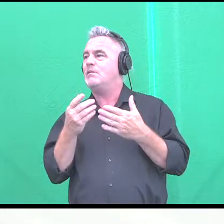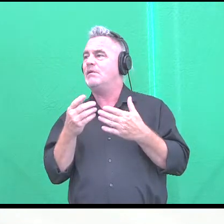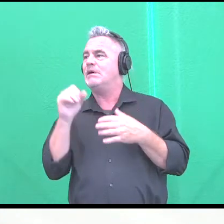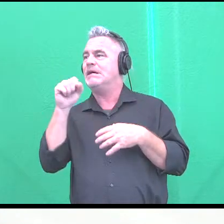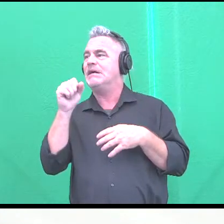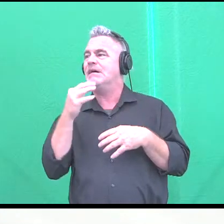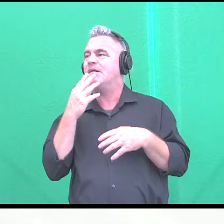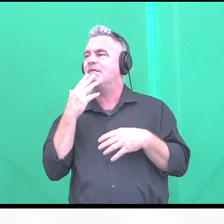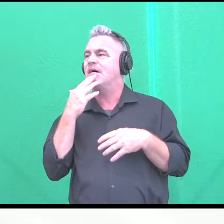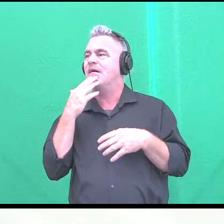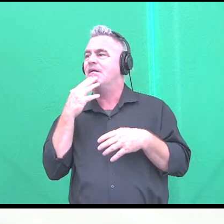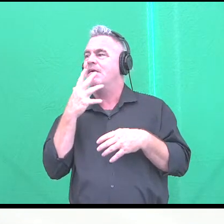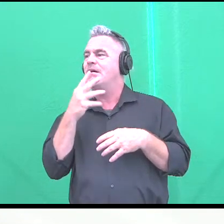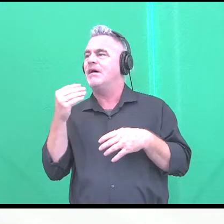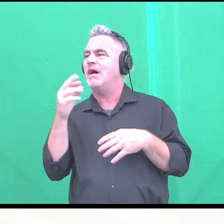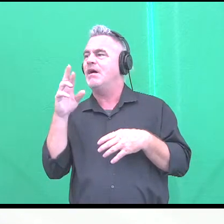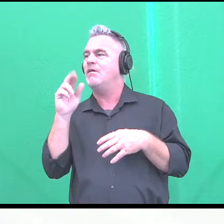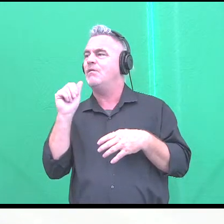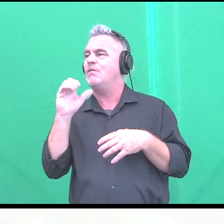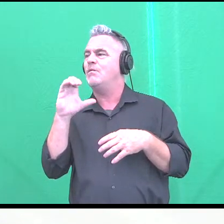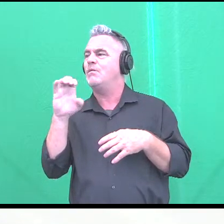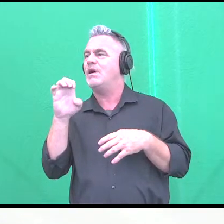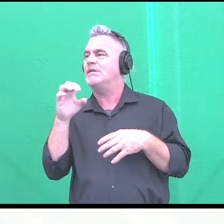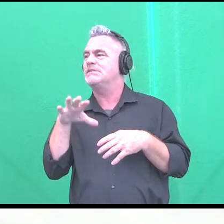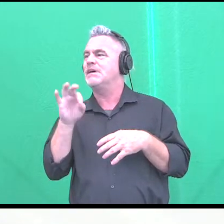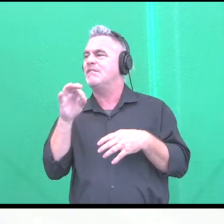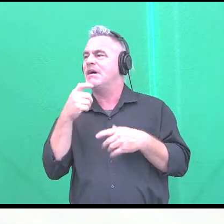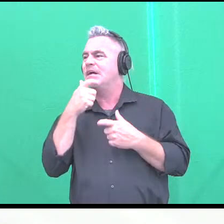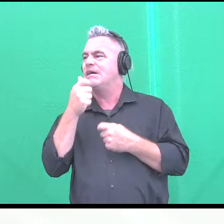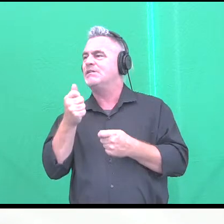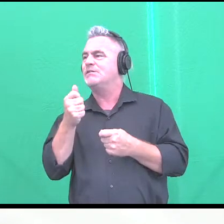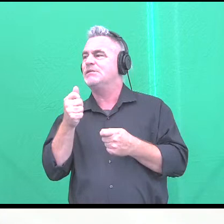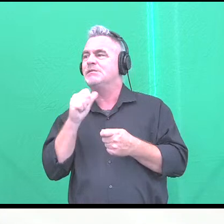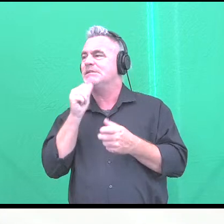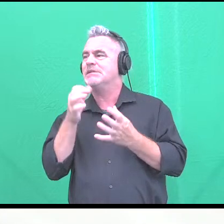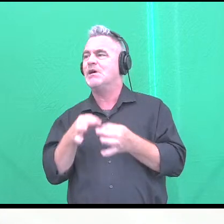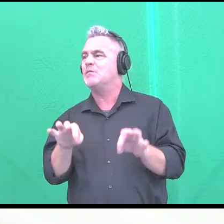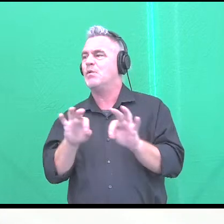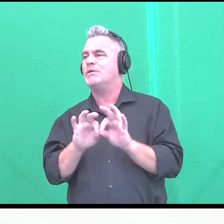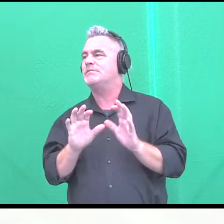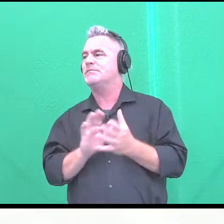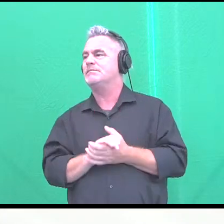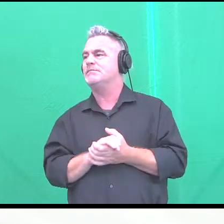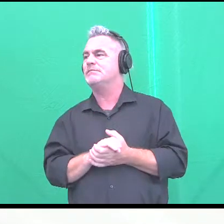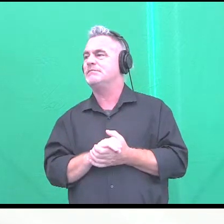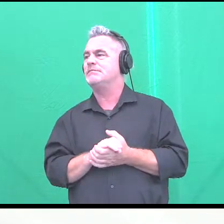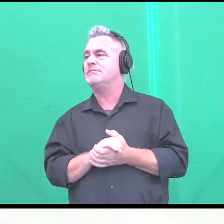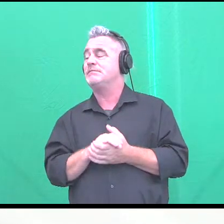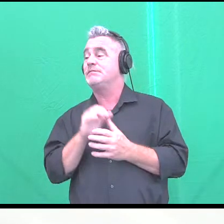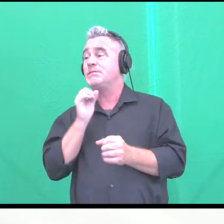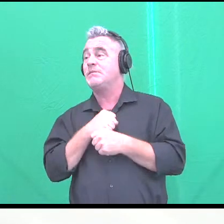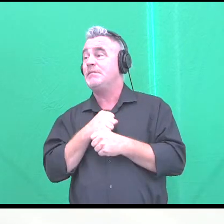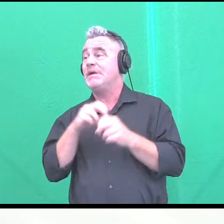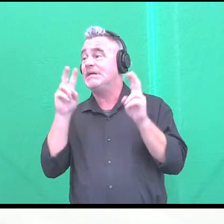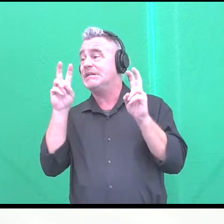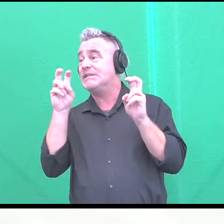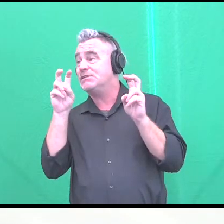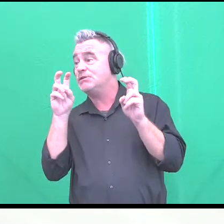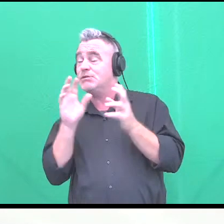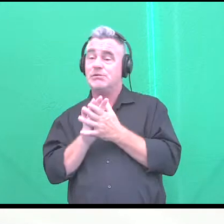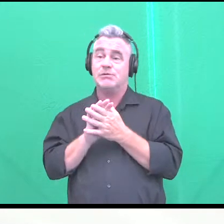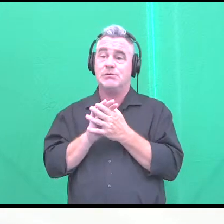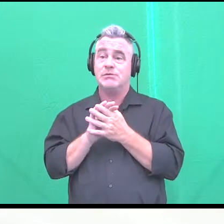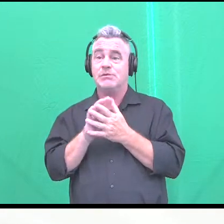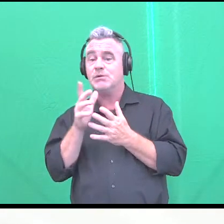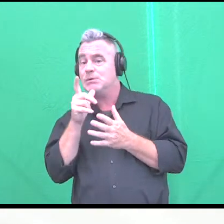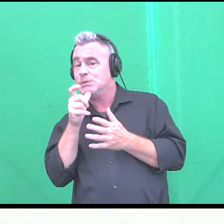color and race, I find it interesting, but it's unimportant. But if you make it an issue, you got to stop and think, who is making that an